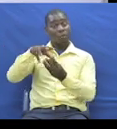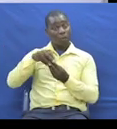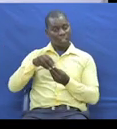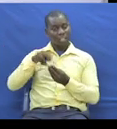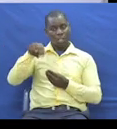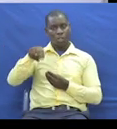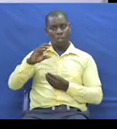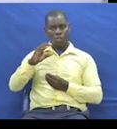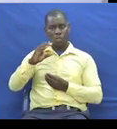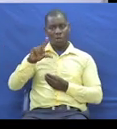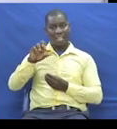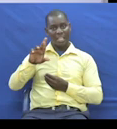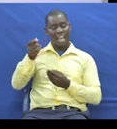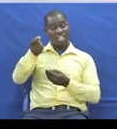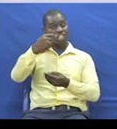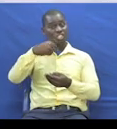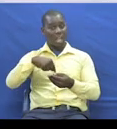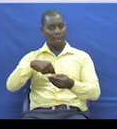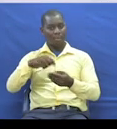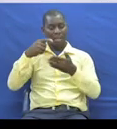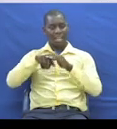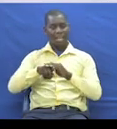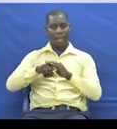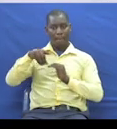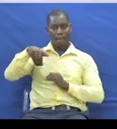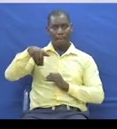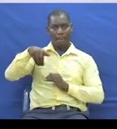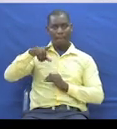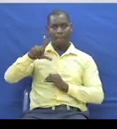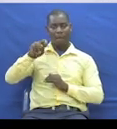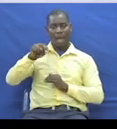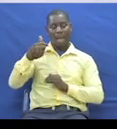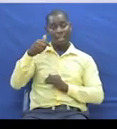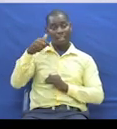the nucleus in the shells are the planets, as you see.